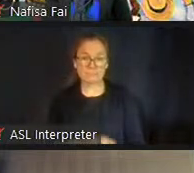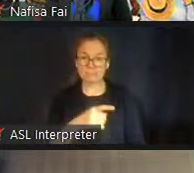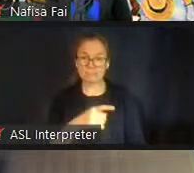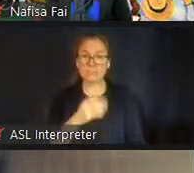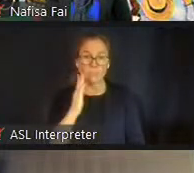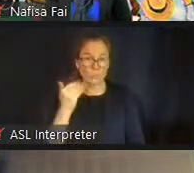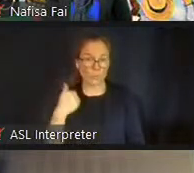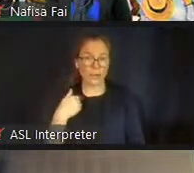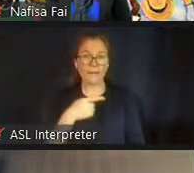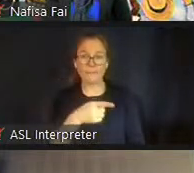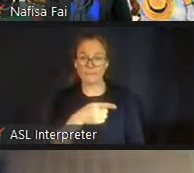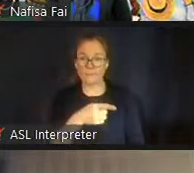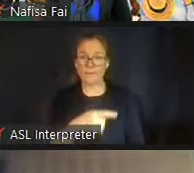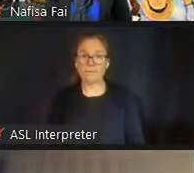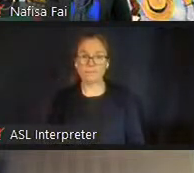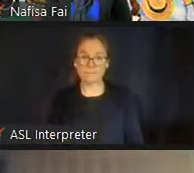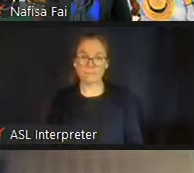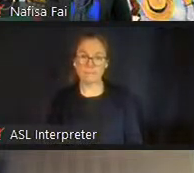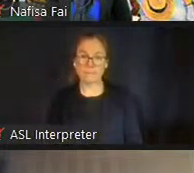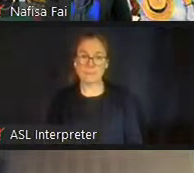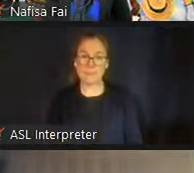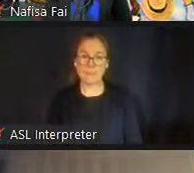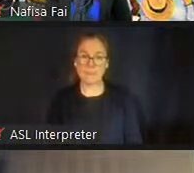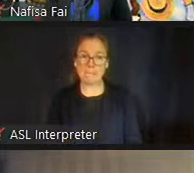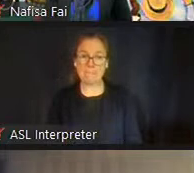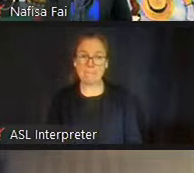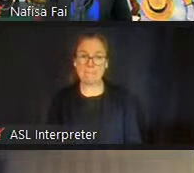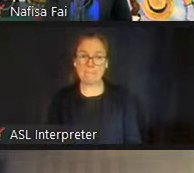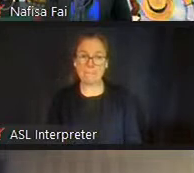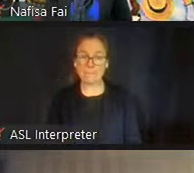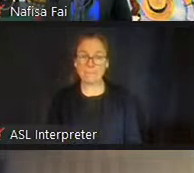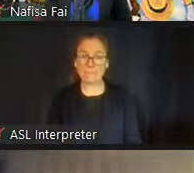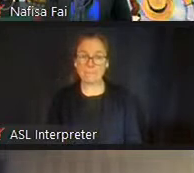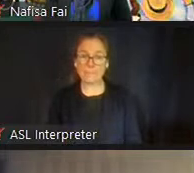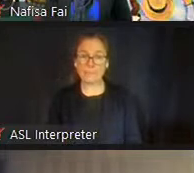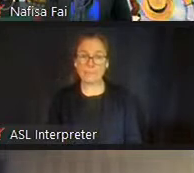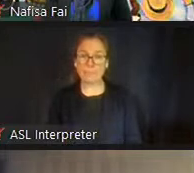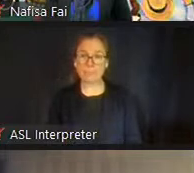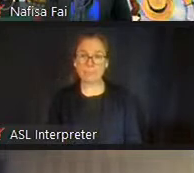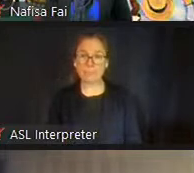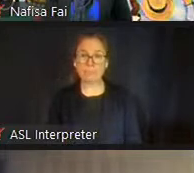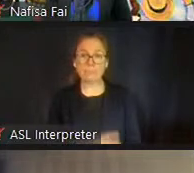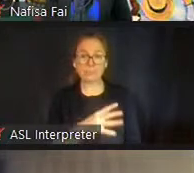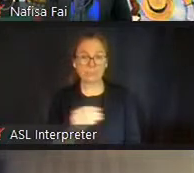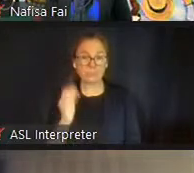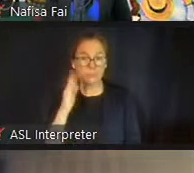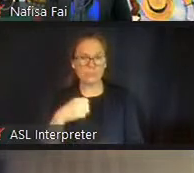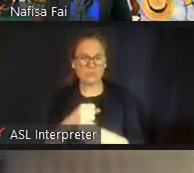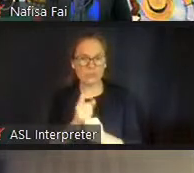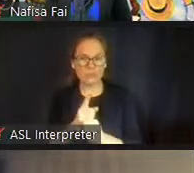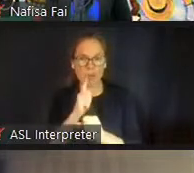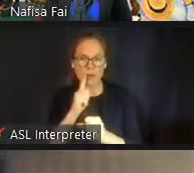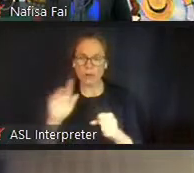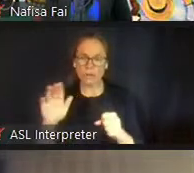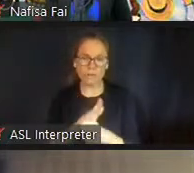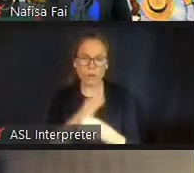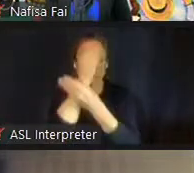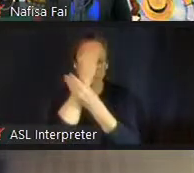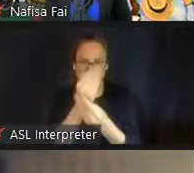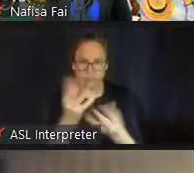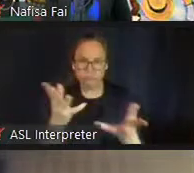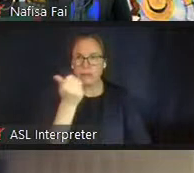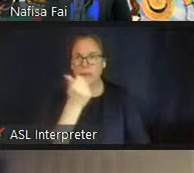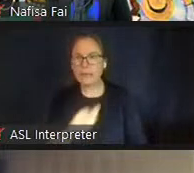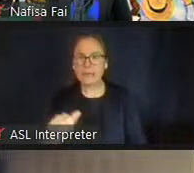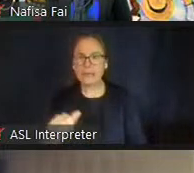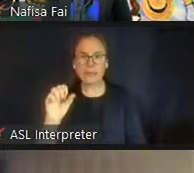in the future. And we will make sure the public hears about all of this information on our social media feeds as